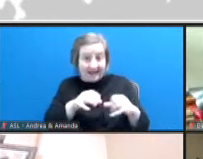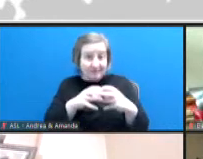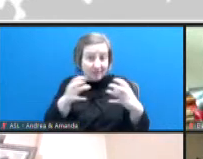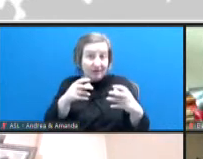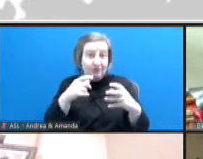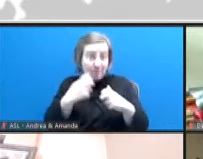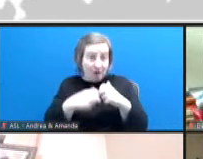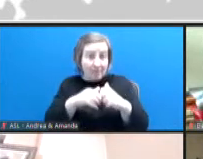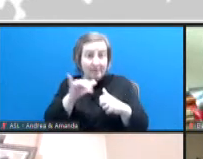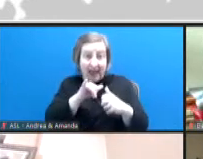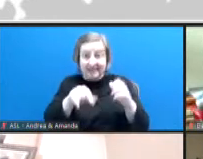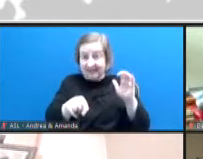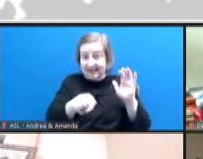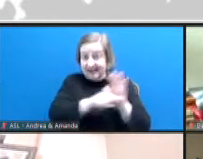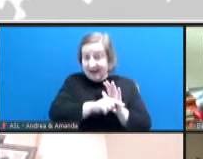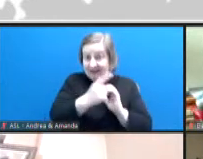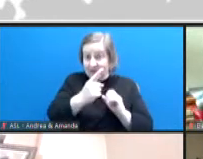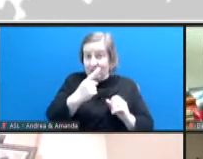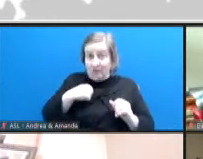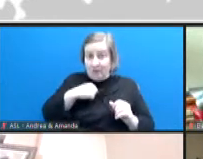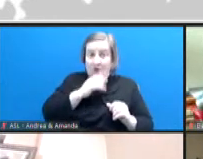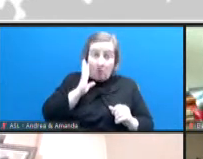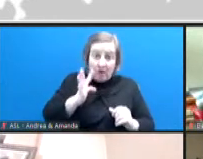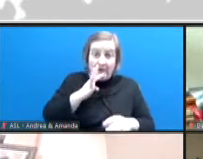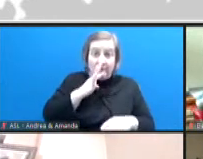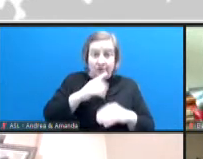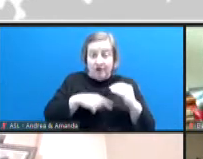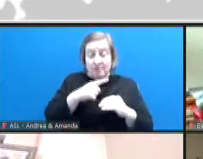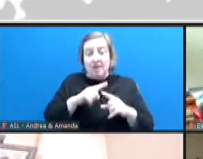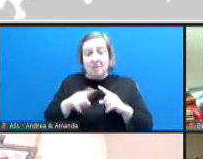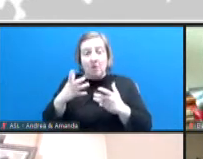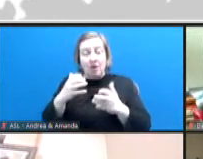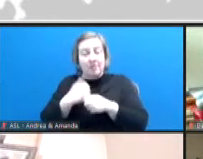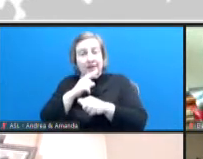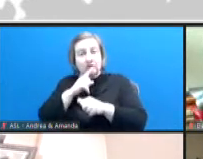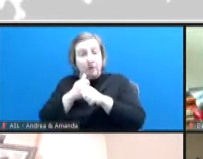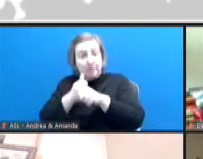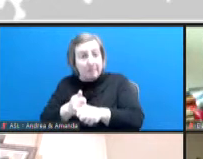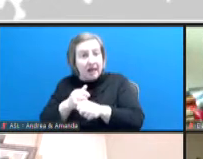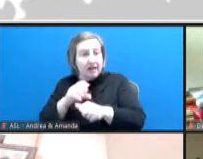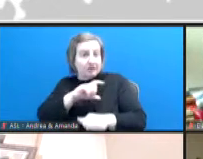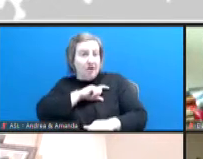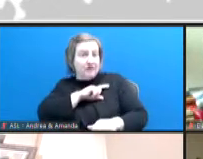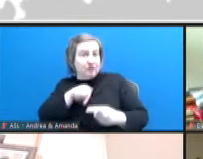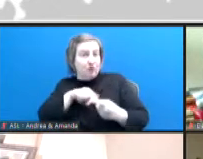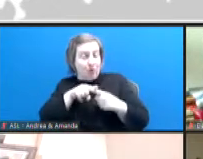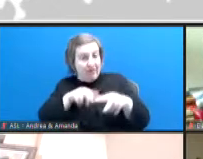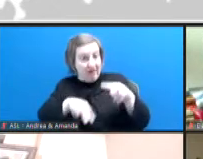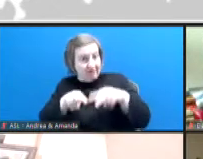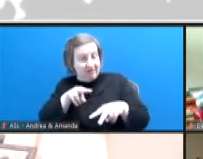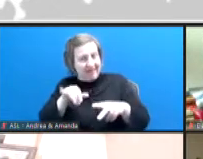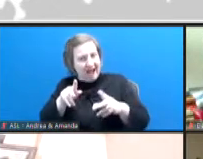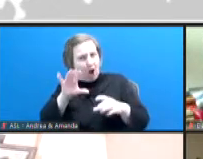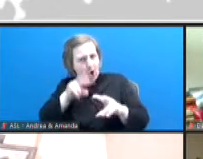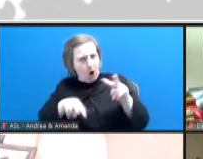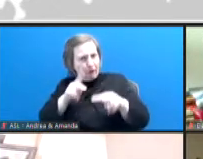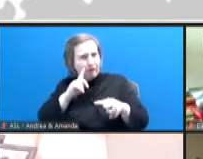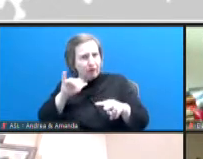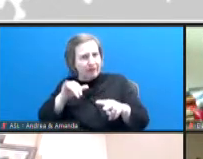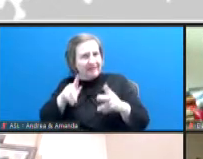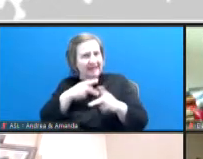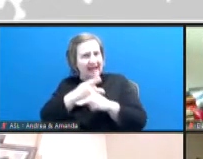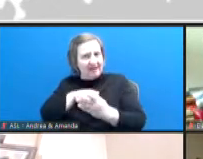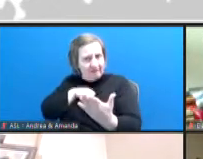derogatory one I know we're going to talk about. And I want to make sure that the compliance officer, when they're reviewing these trainings, is looking for these biases